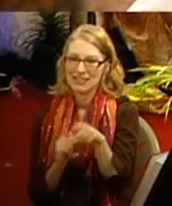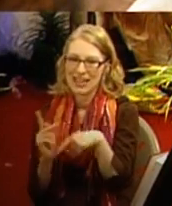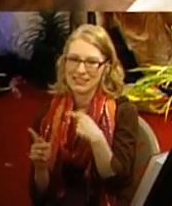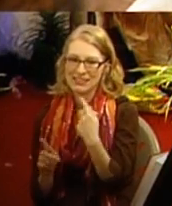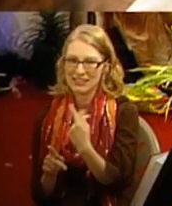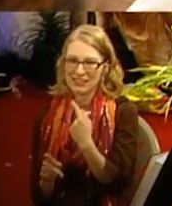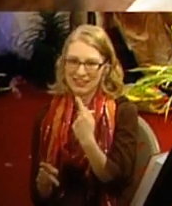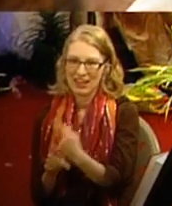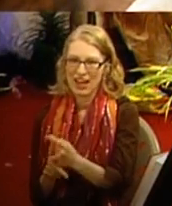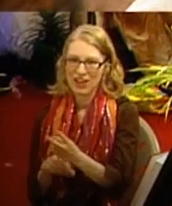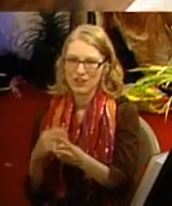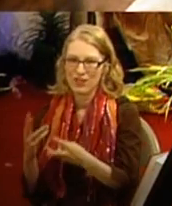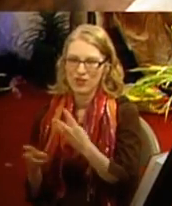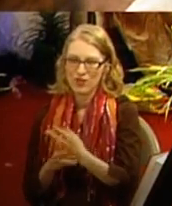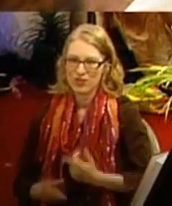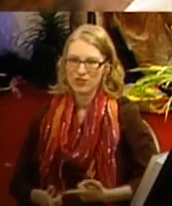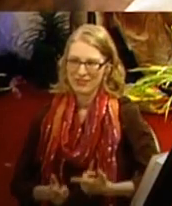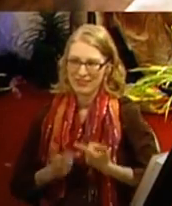Ann?